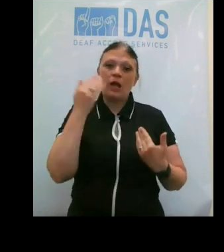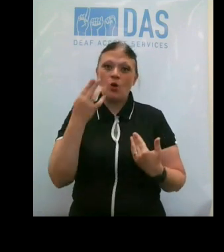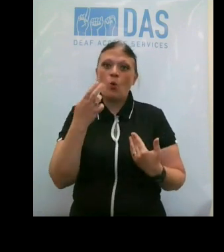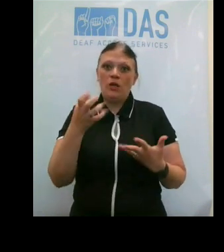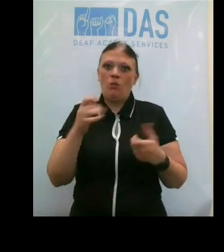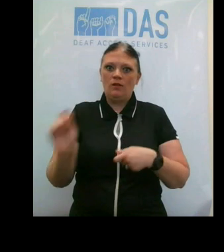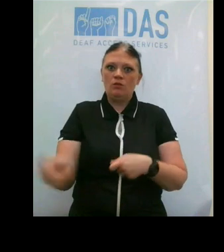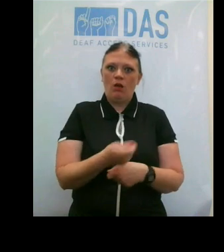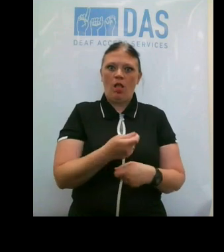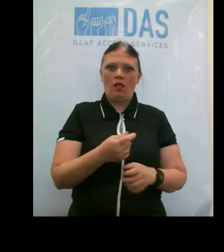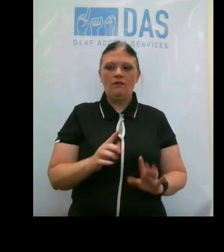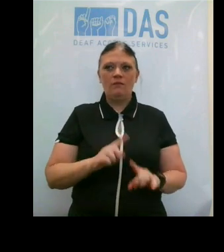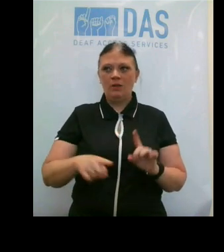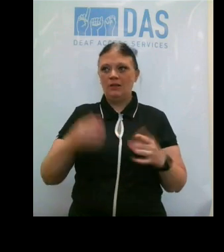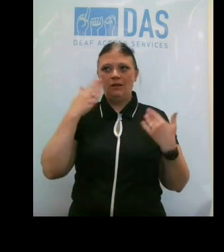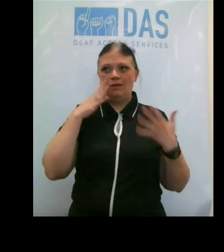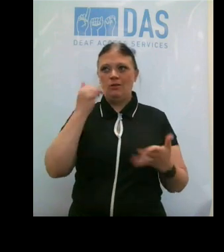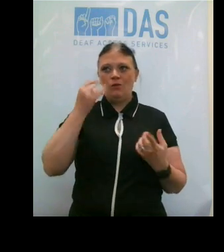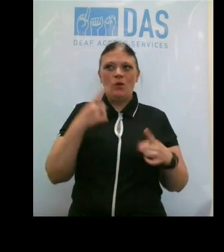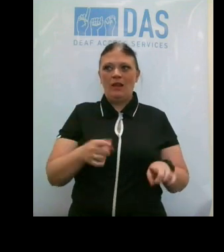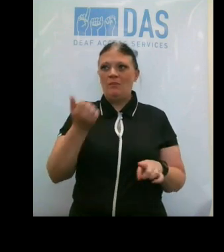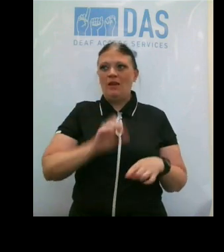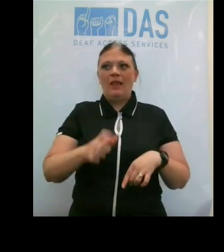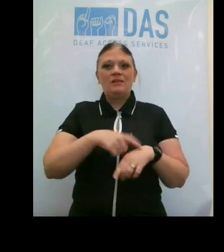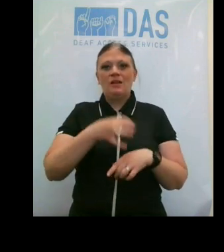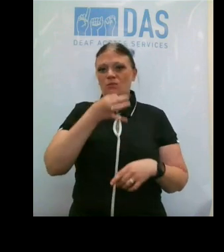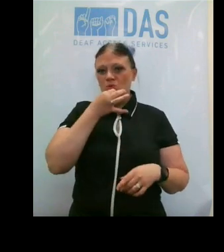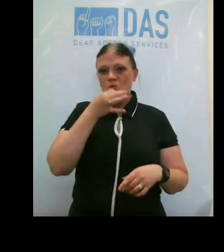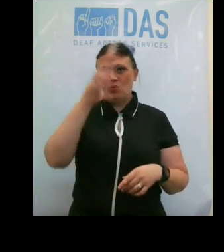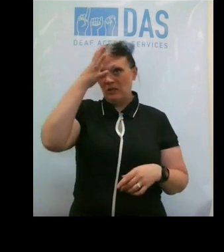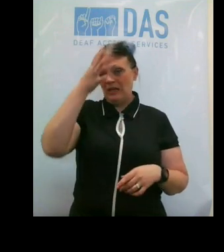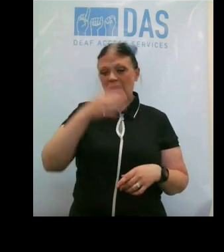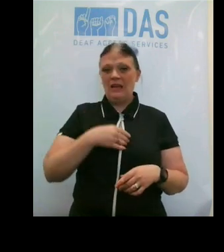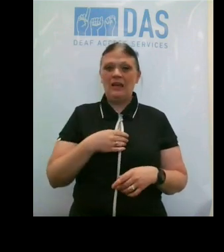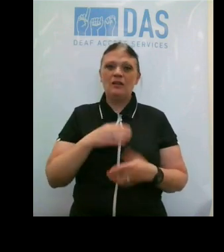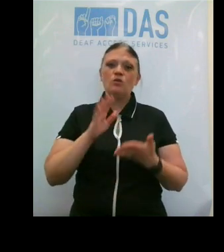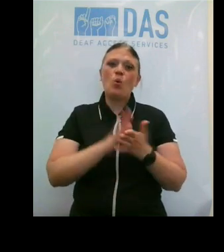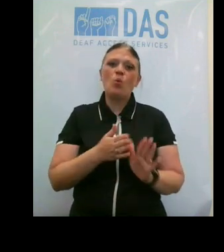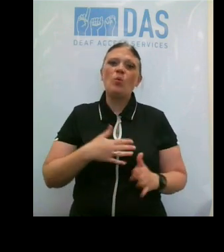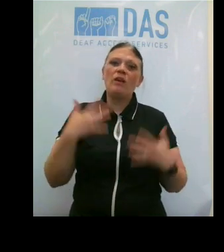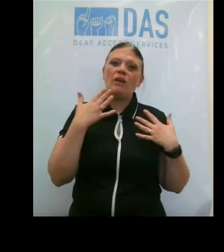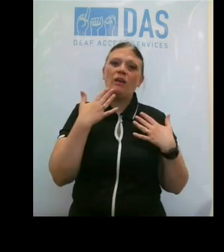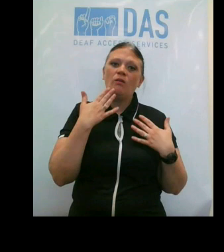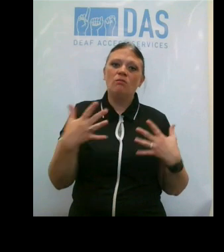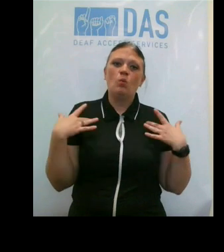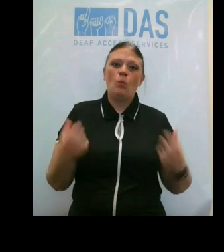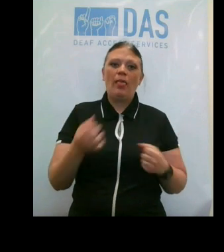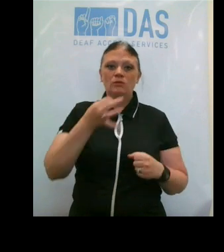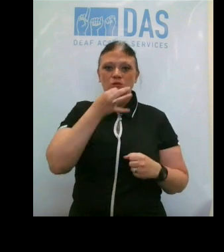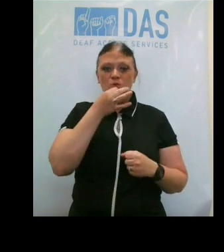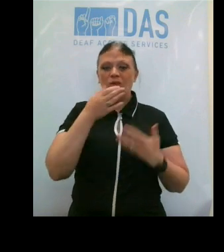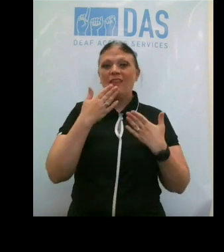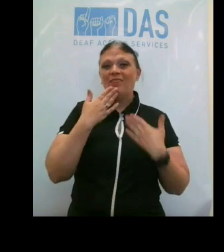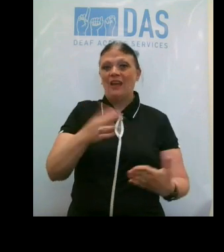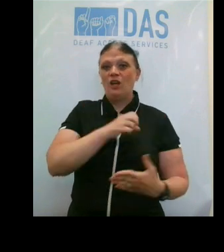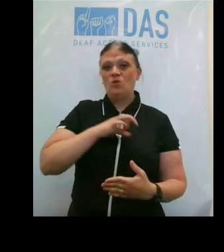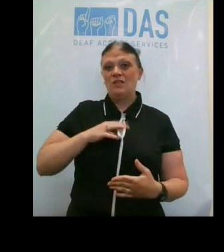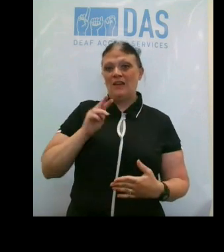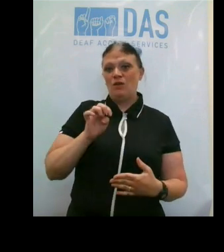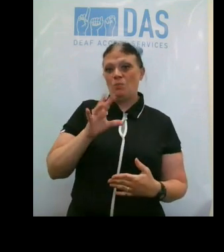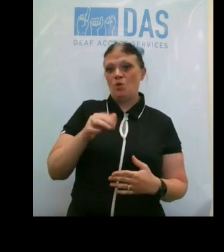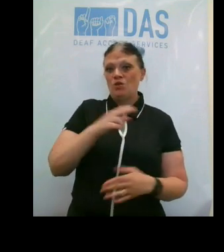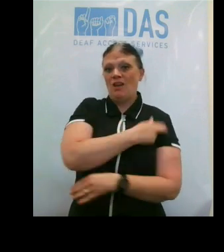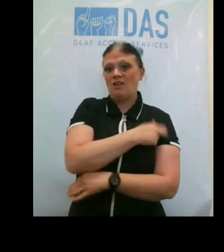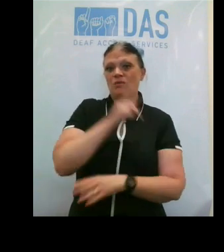the golf course, but I don't know if that's going to happen anytime soon, Dad. But get well soon, and I want to thank the staff at Mercy Hospital for the great work that